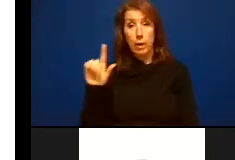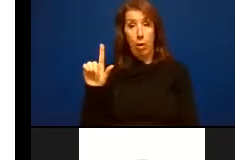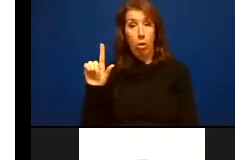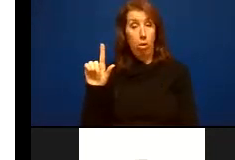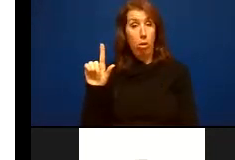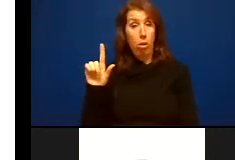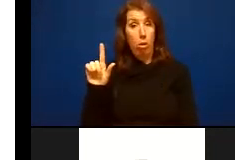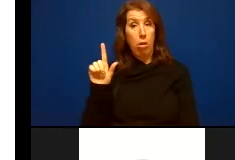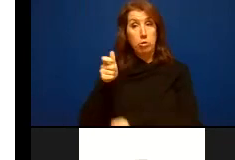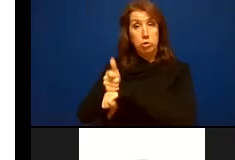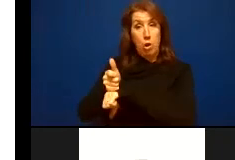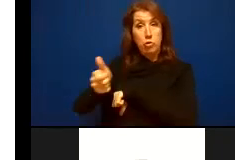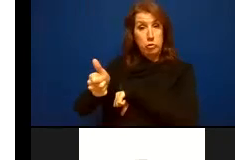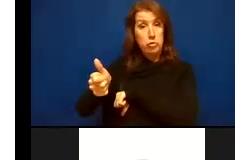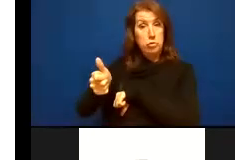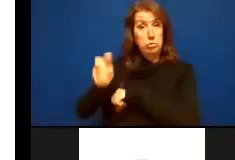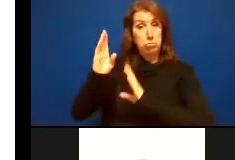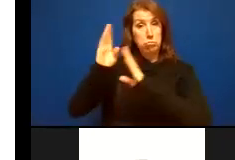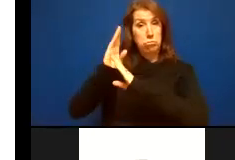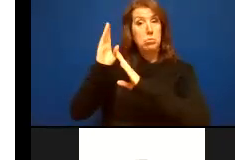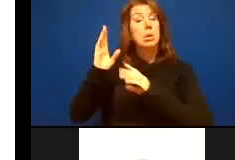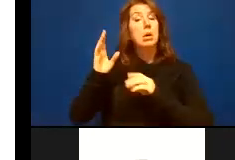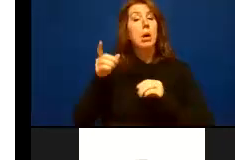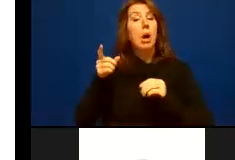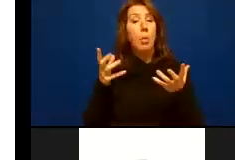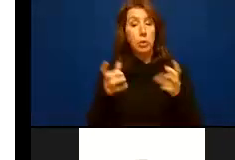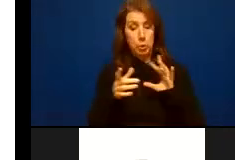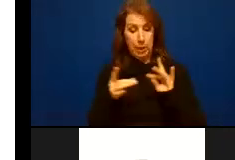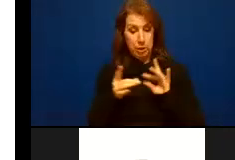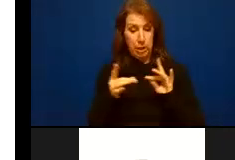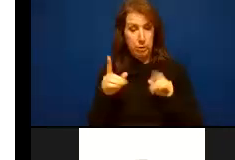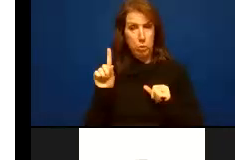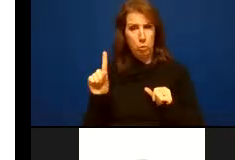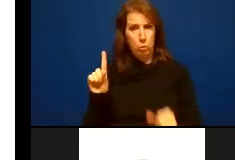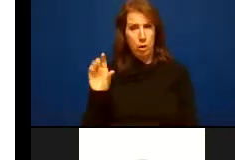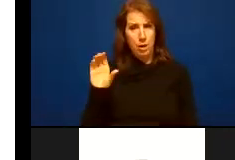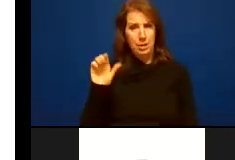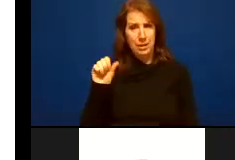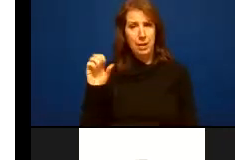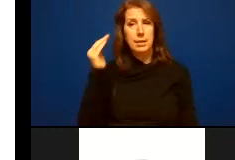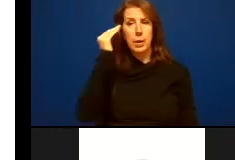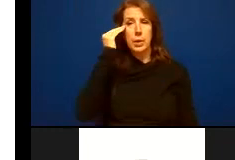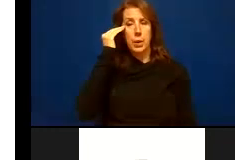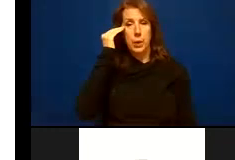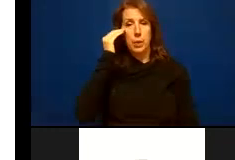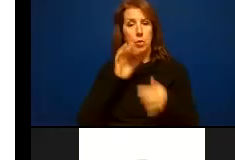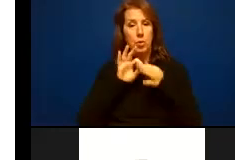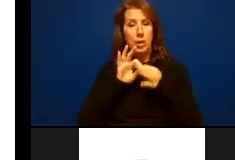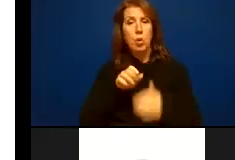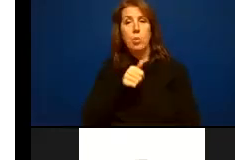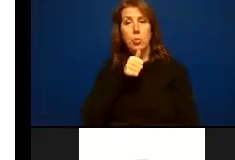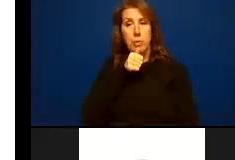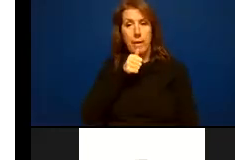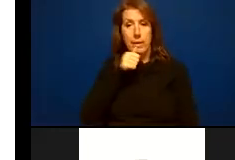veterans' homes. And then I just wanted to mention there is at least one case I know of around private adult